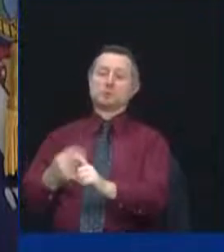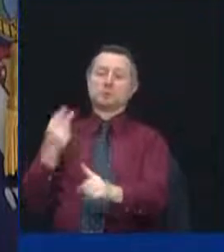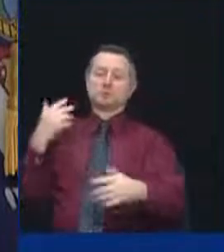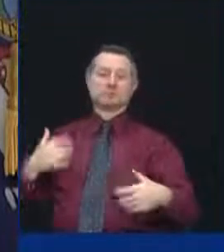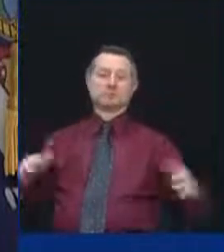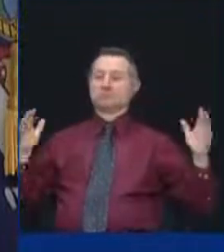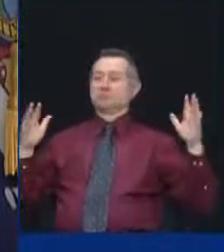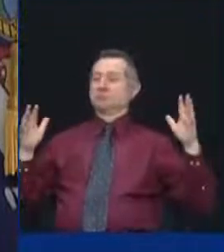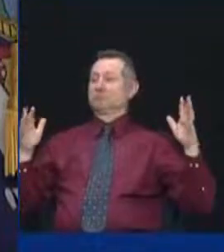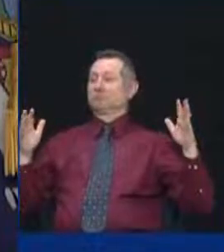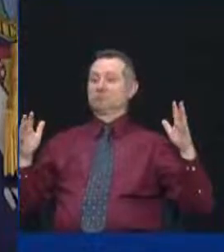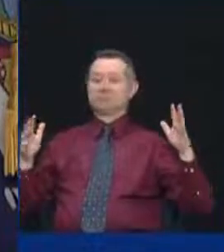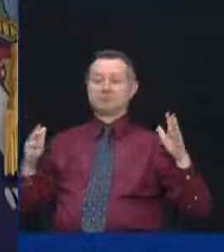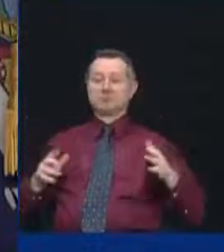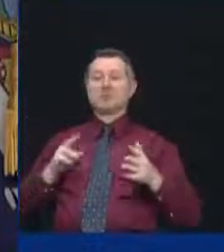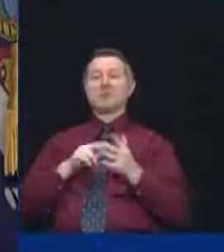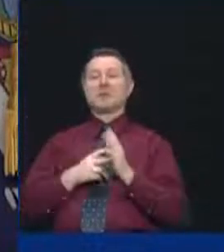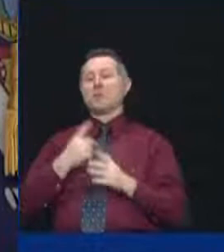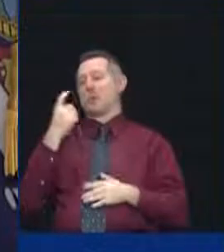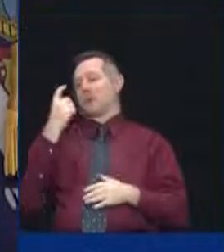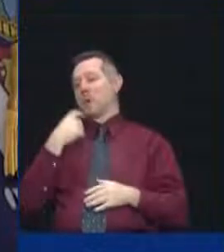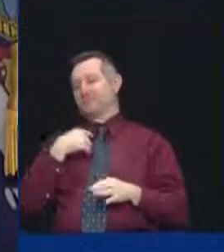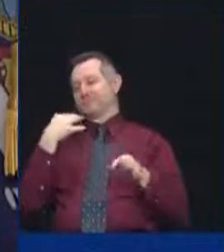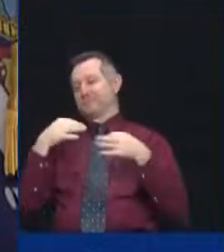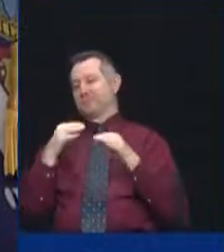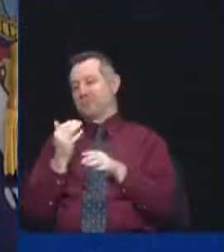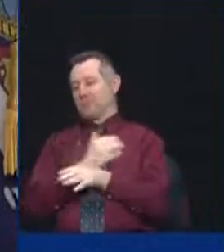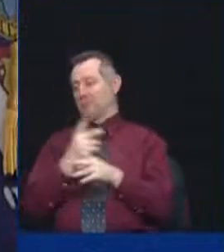Let me make one point before these gentlemen leave. We talk about